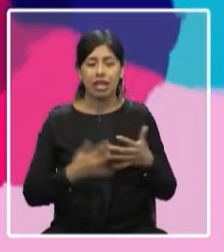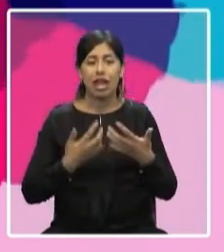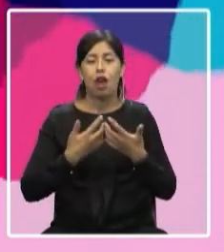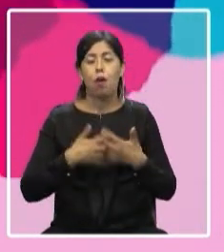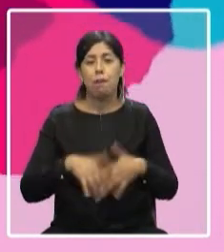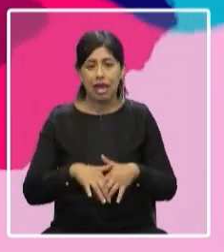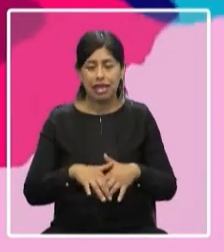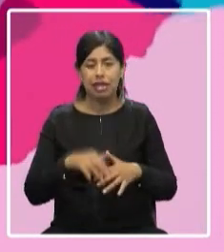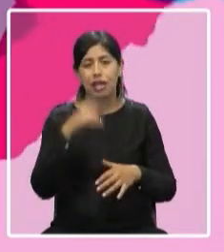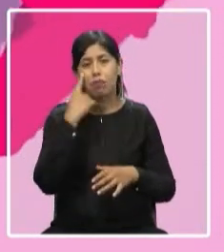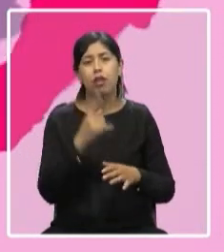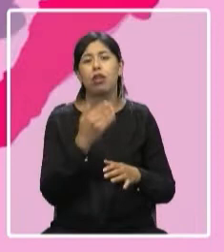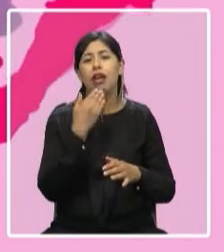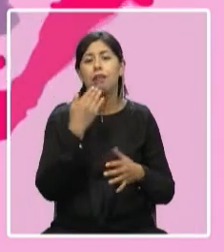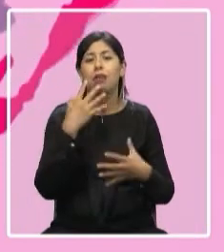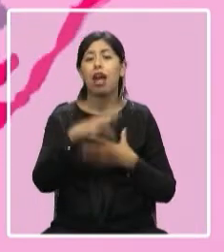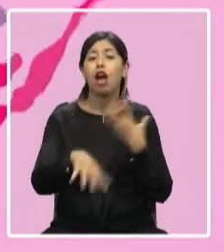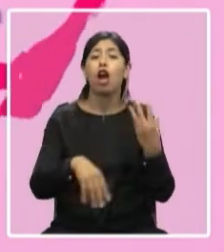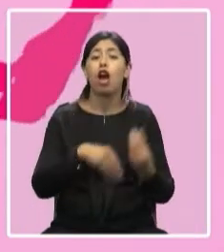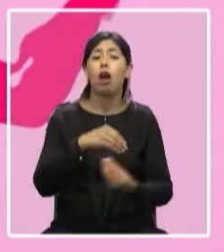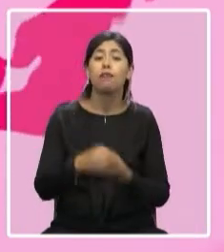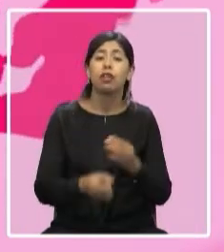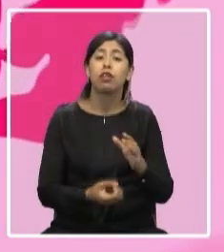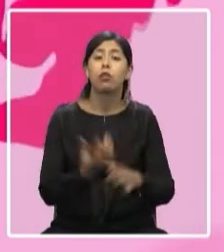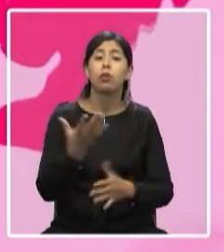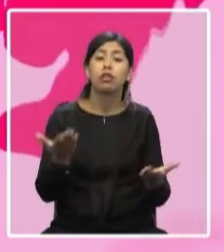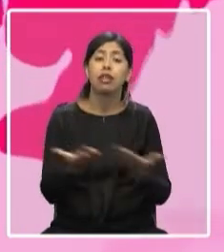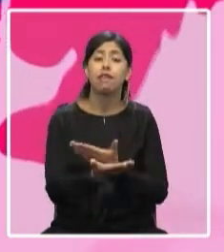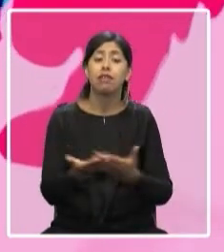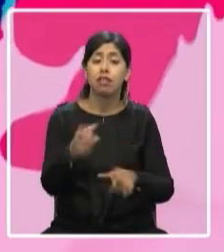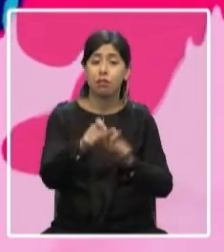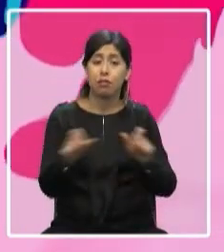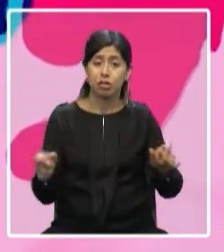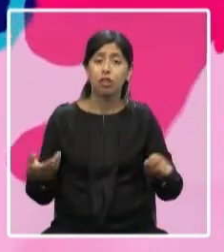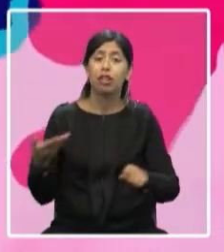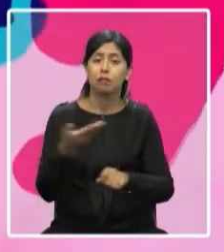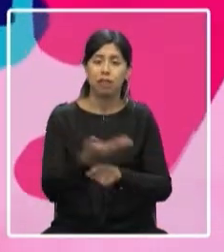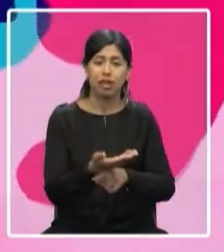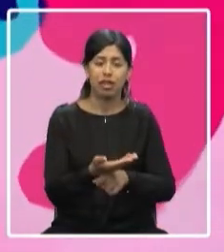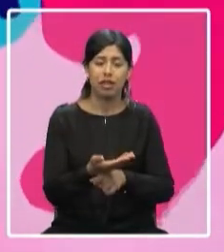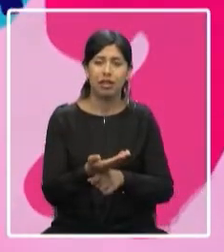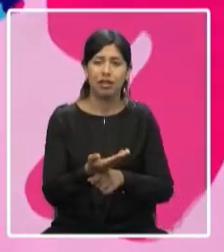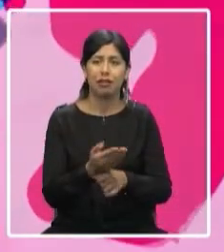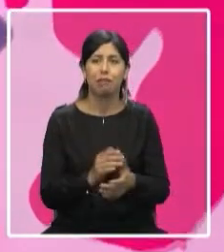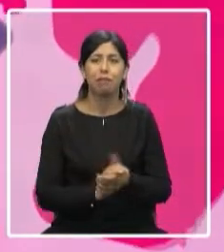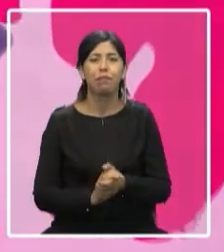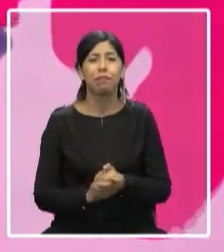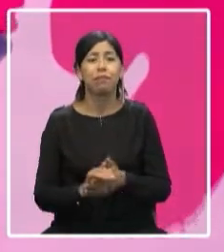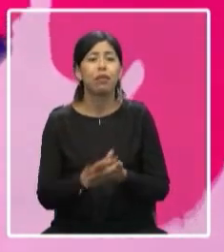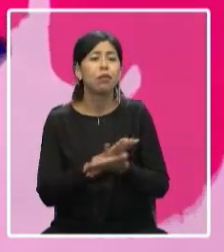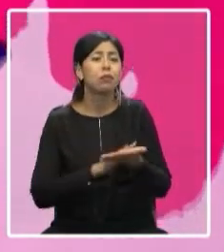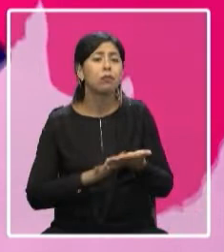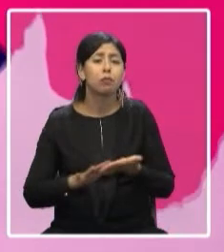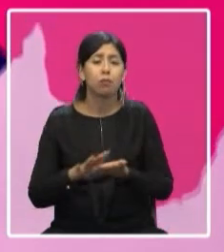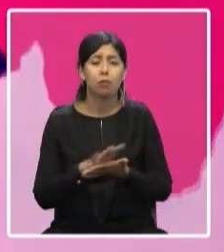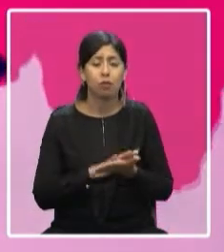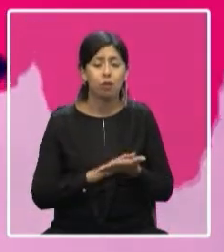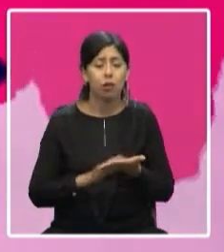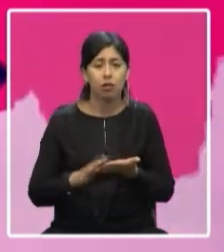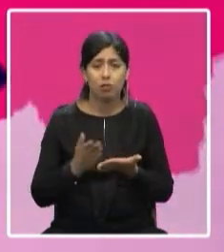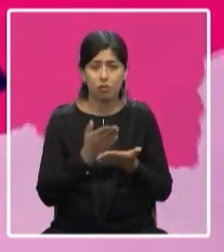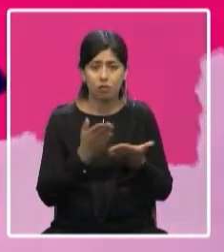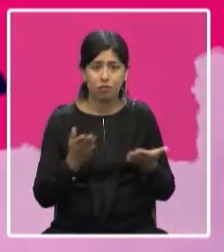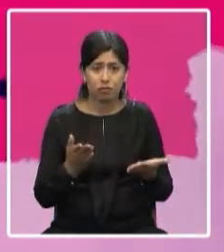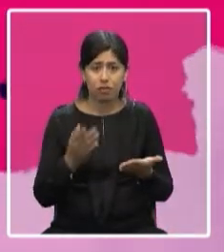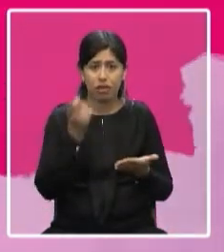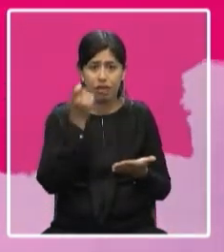demand. And just to give you some sense of, well, how do we know these titles are meaningful? We actually took the census